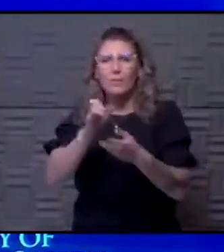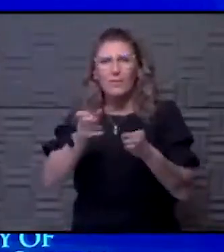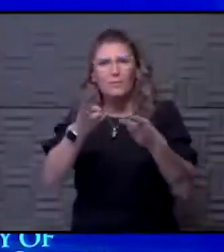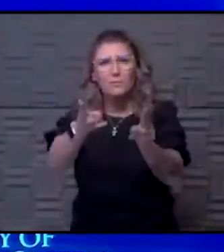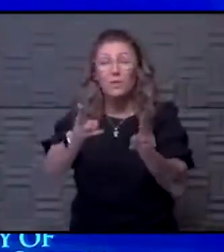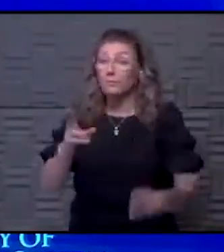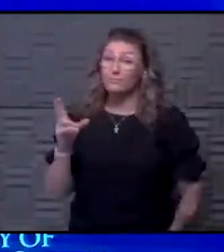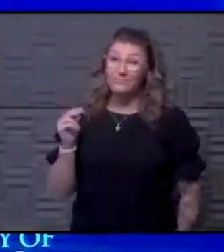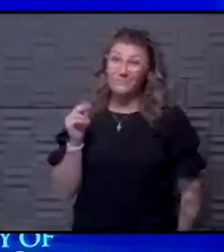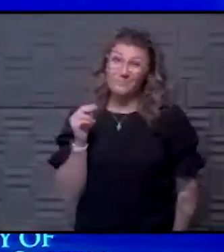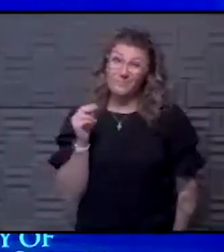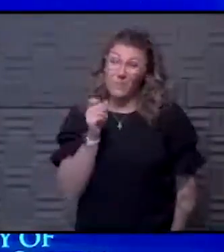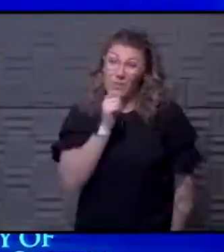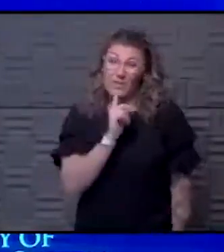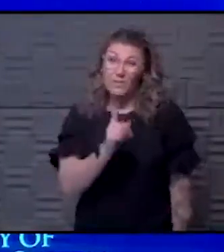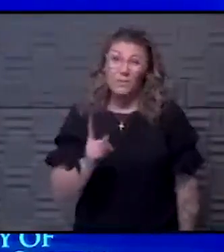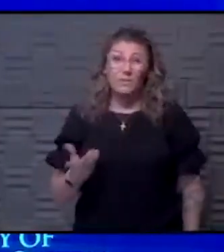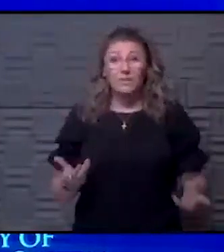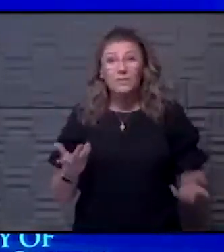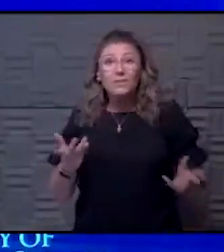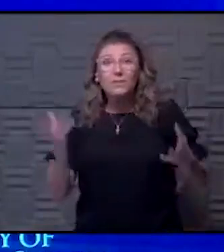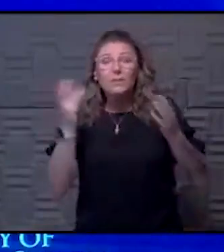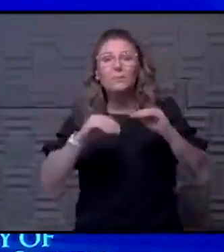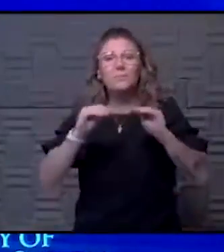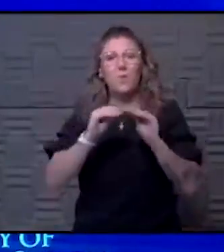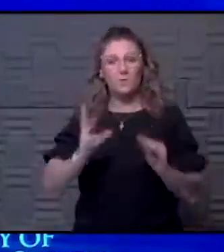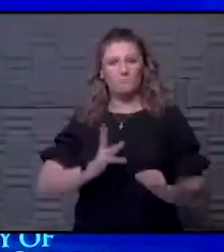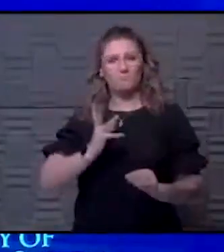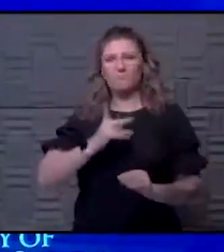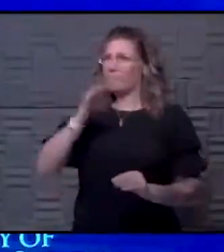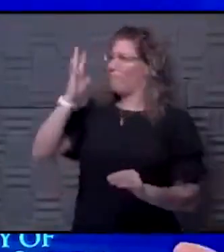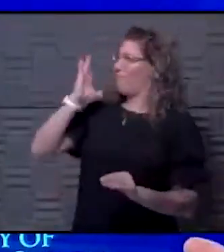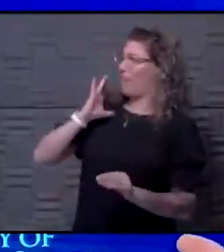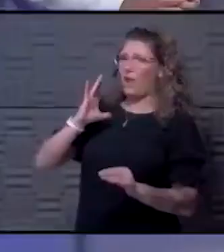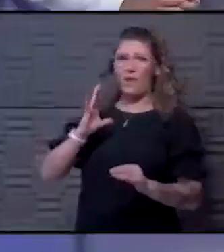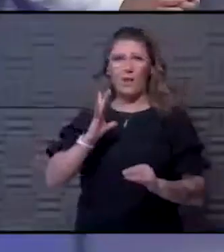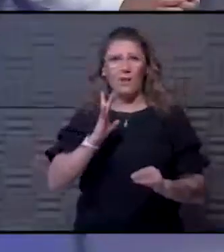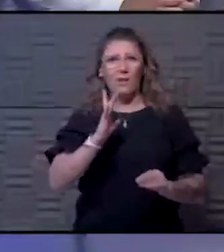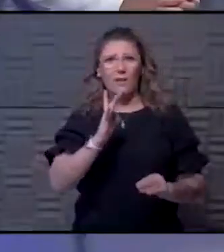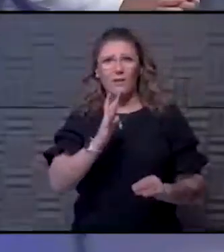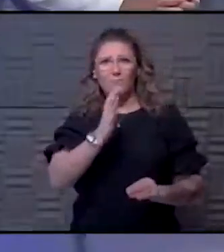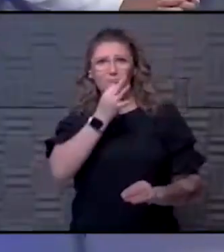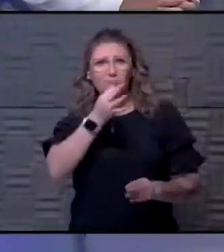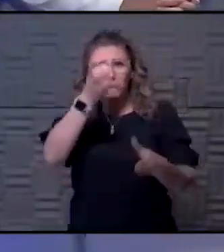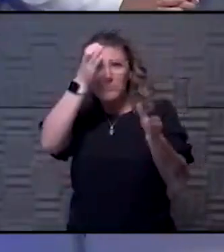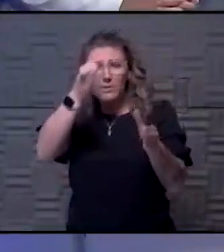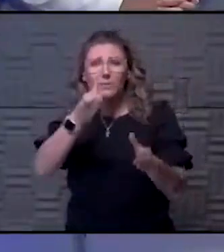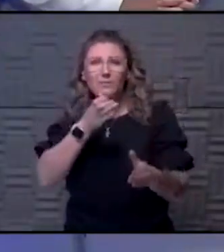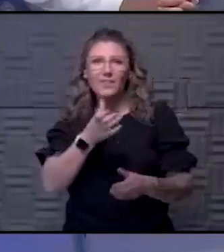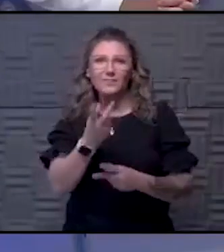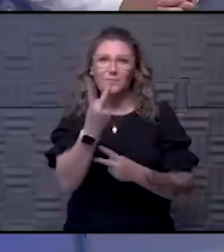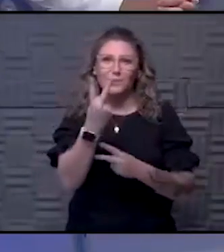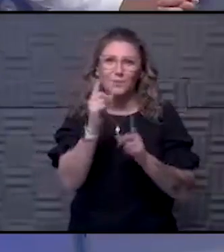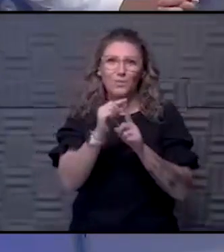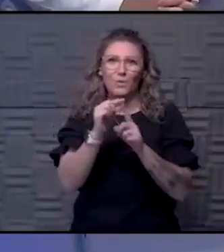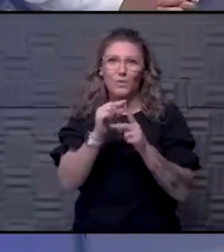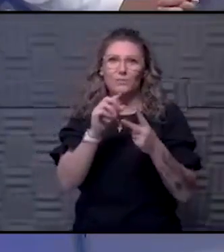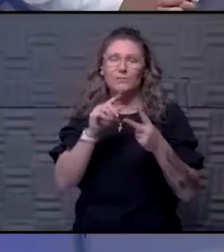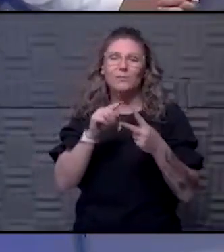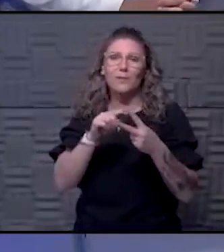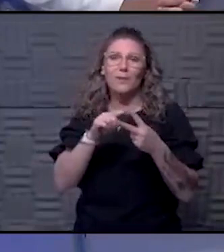no, not really. It's just we're much more sophisticated than we once were. Yeah, I mean, I have two words for that: money